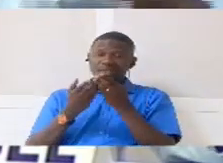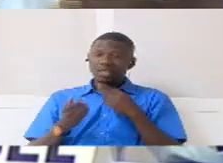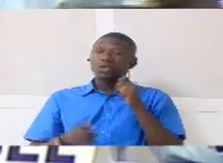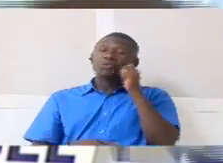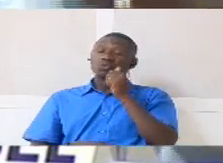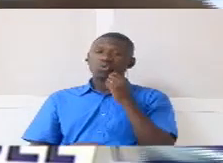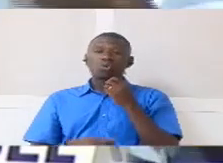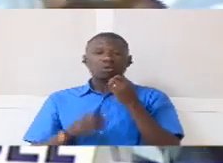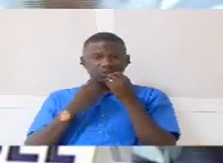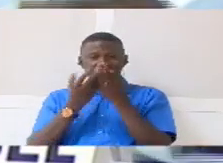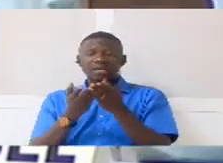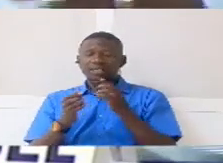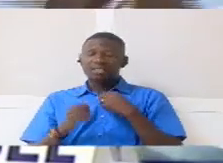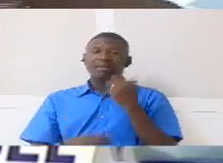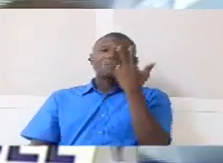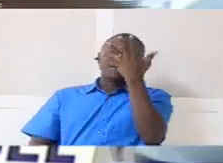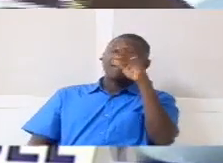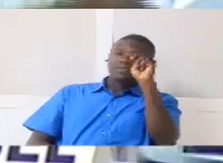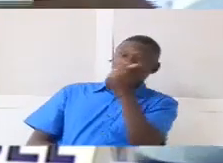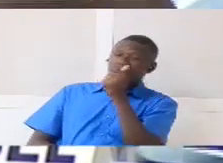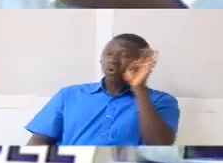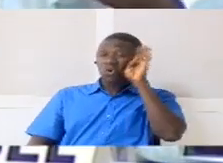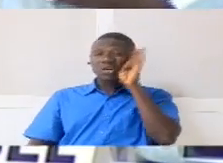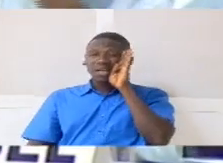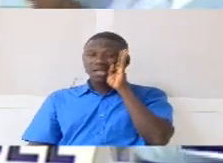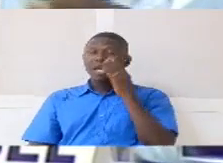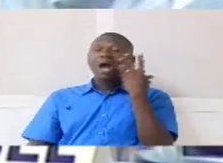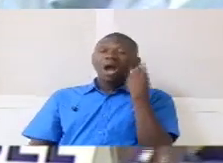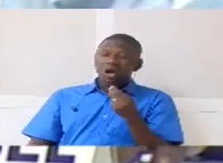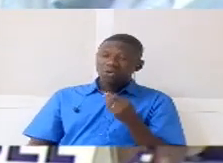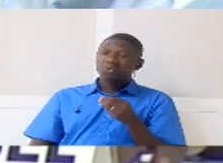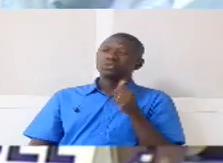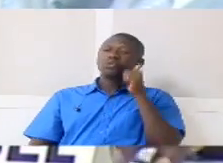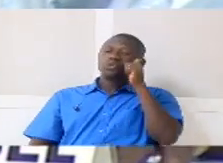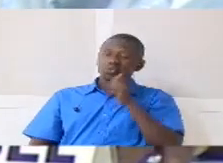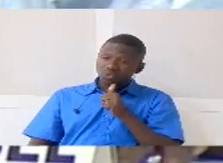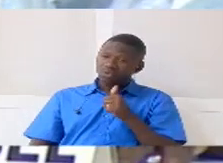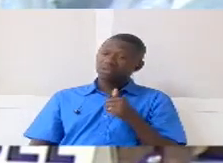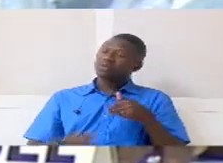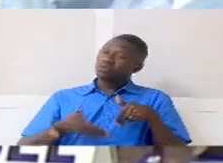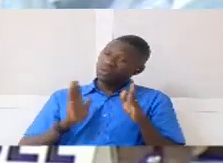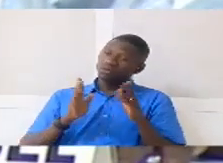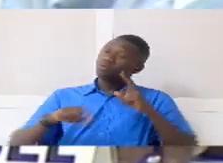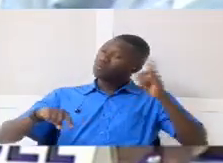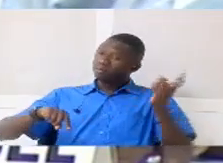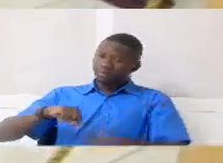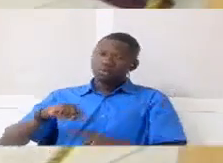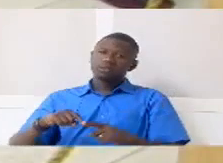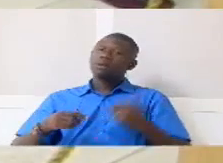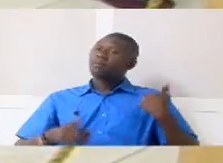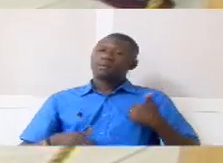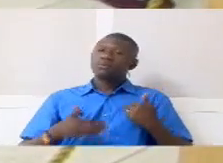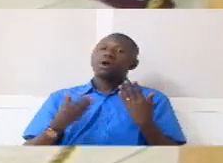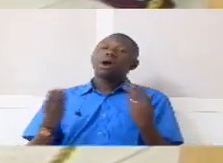tell us how that so-called 5-star hotel was used as a tool to punish people. Ha